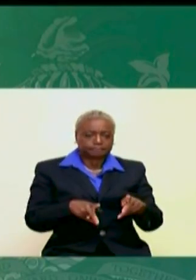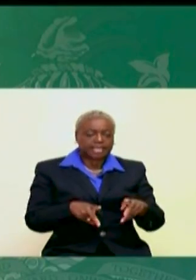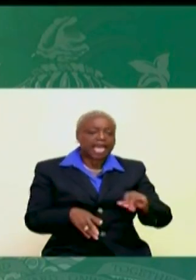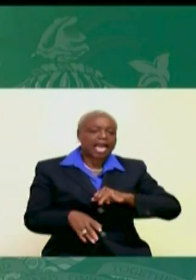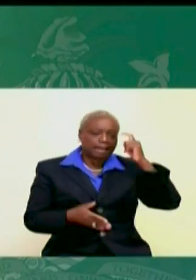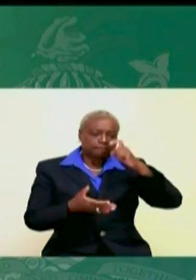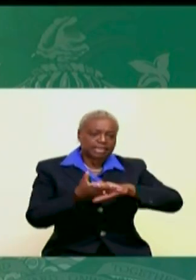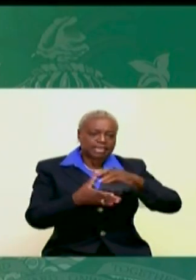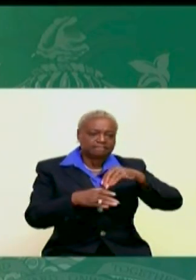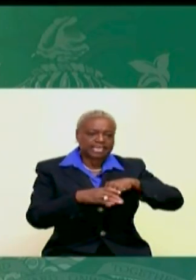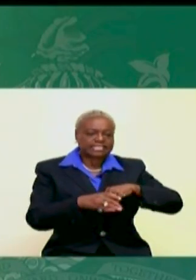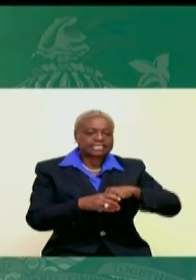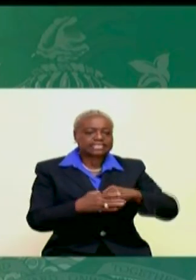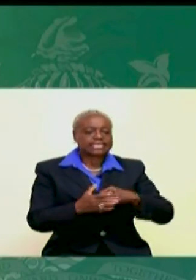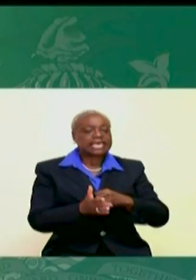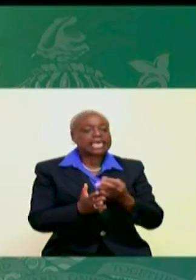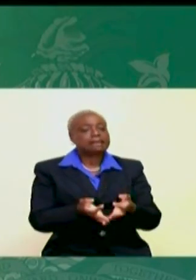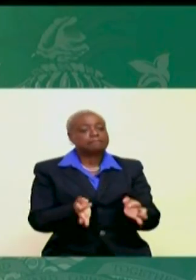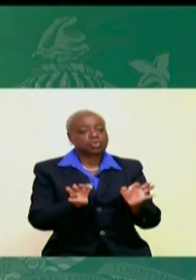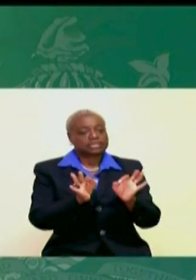important.